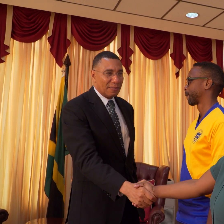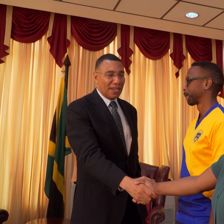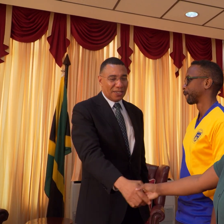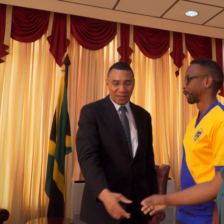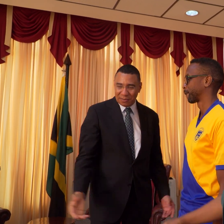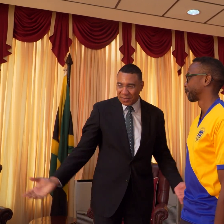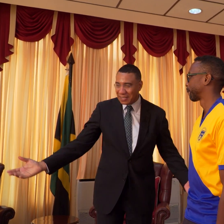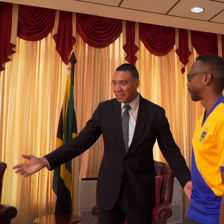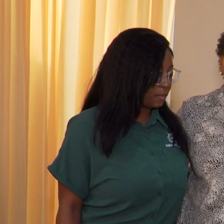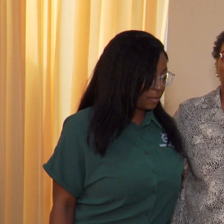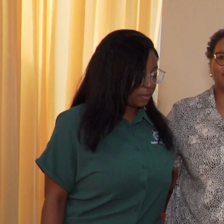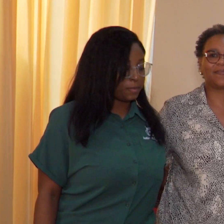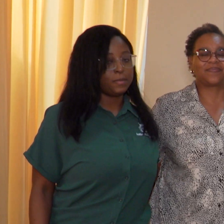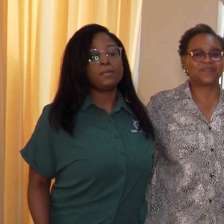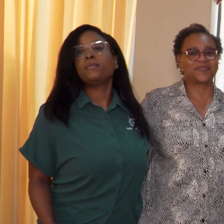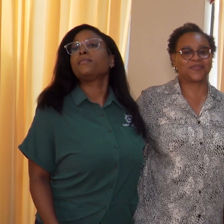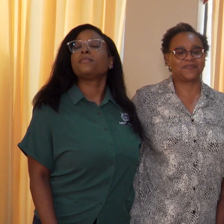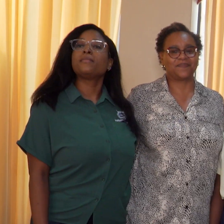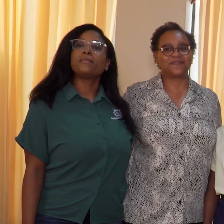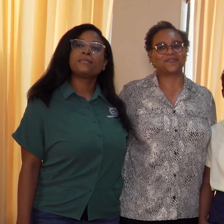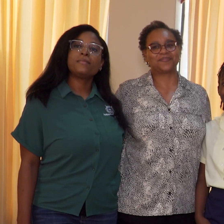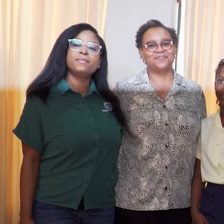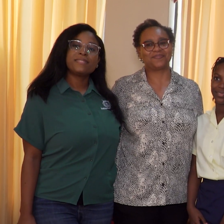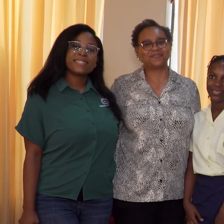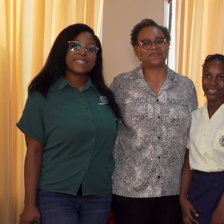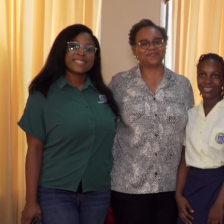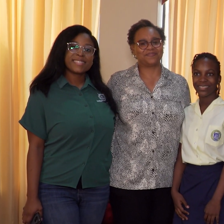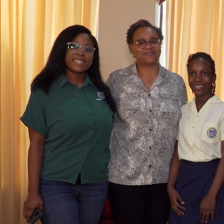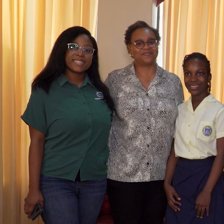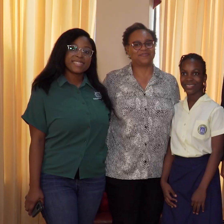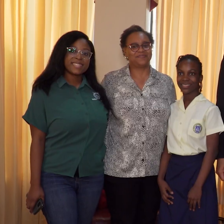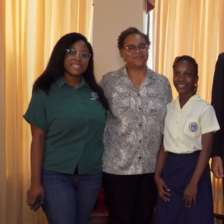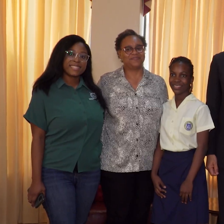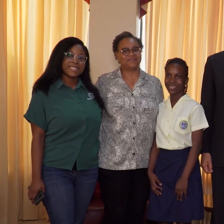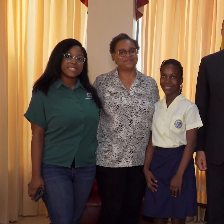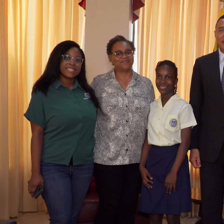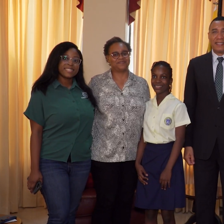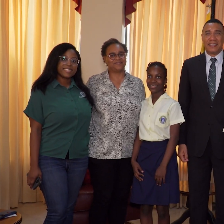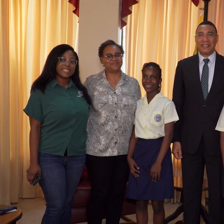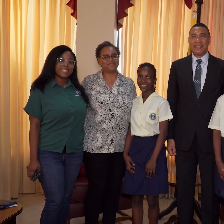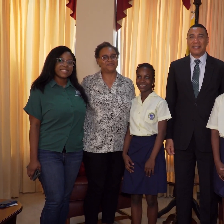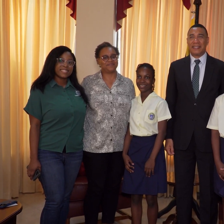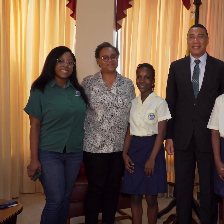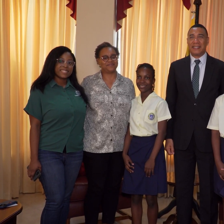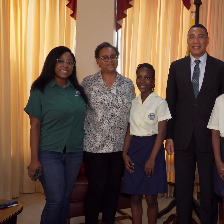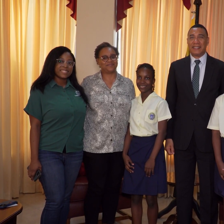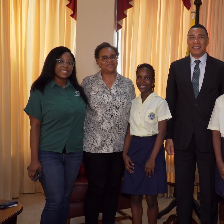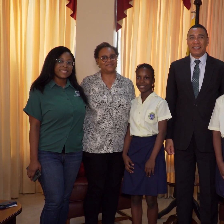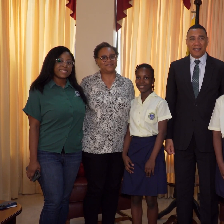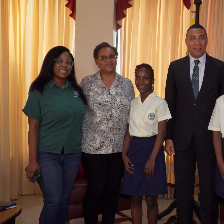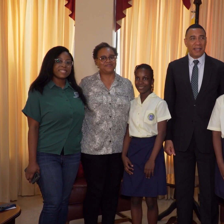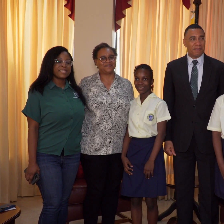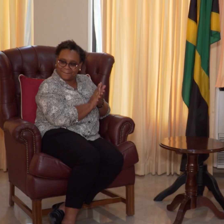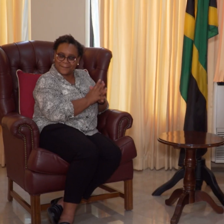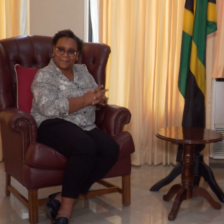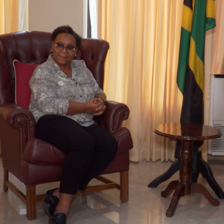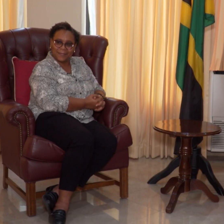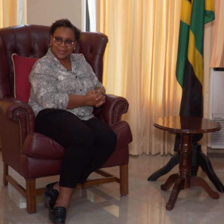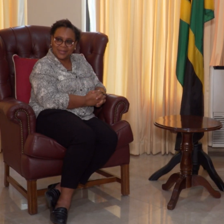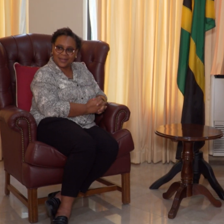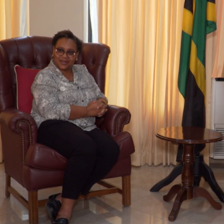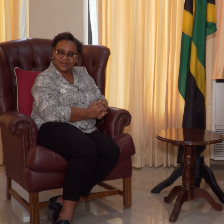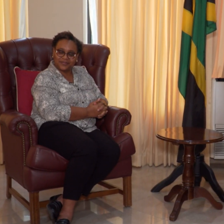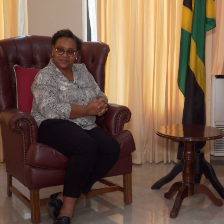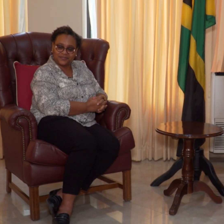be representing Jamaica at the World Robot Olympiad Global Competition in Turkey on November 28 to 30. Show